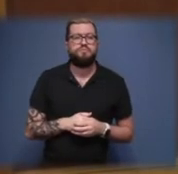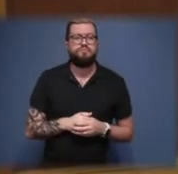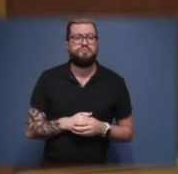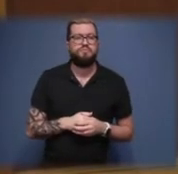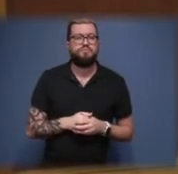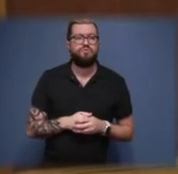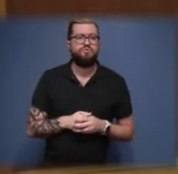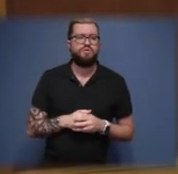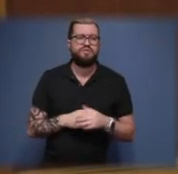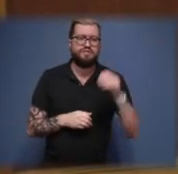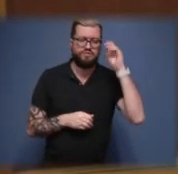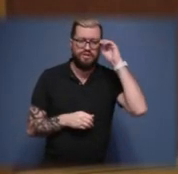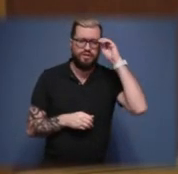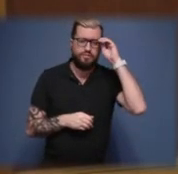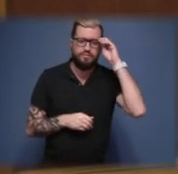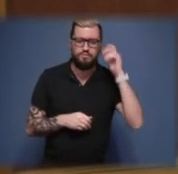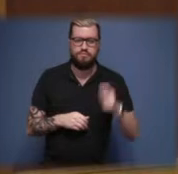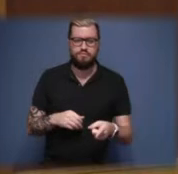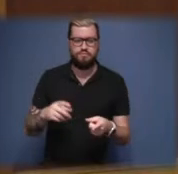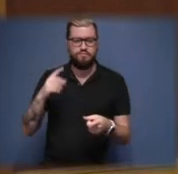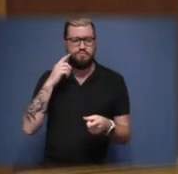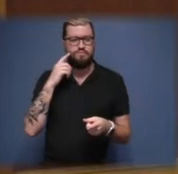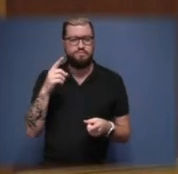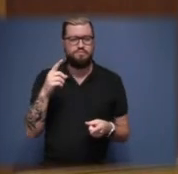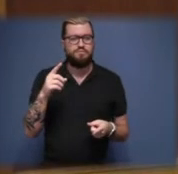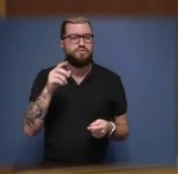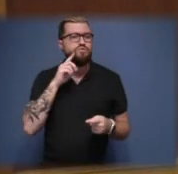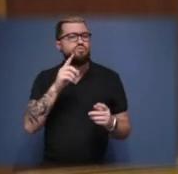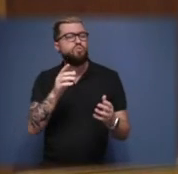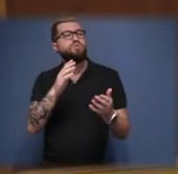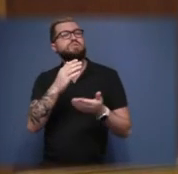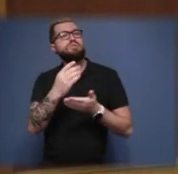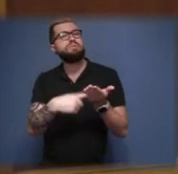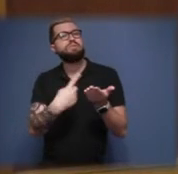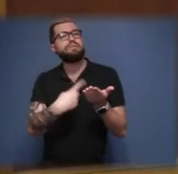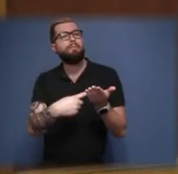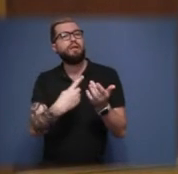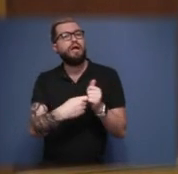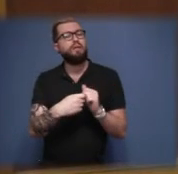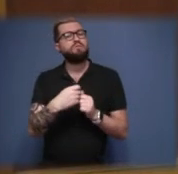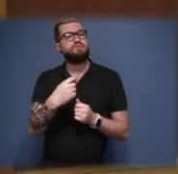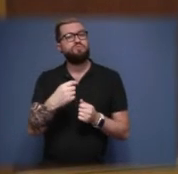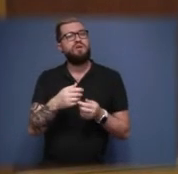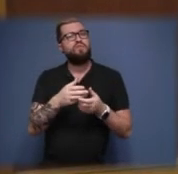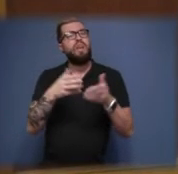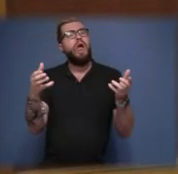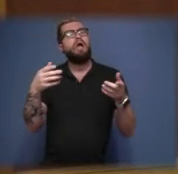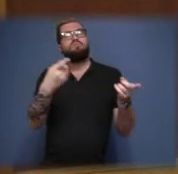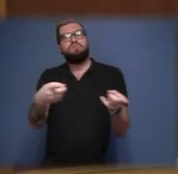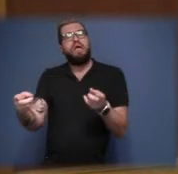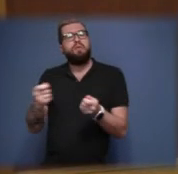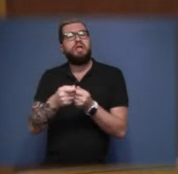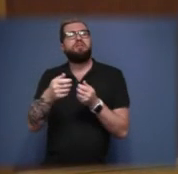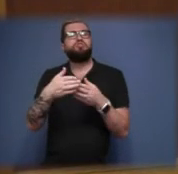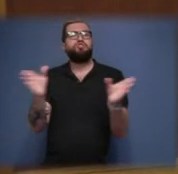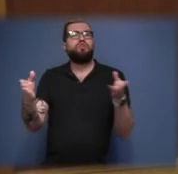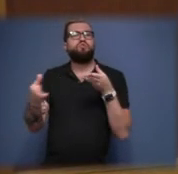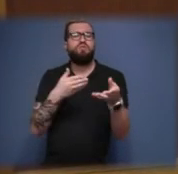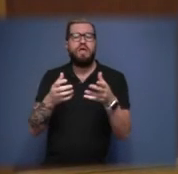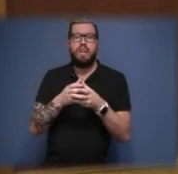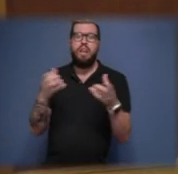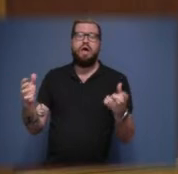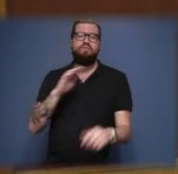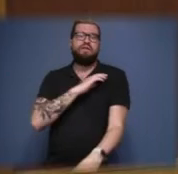times in our world at General Services. We have a lot going on, and we have a lot of time and energy put into